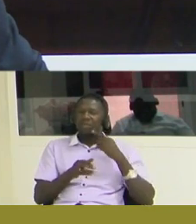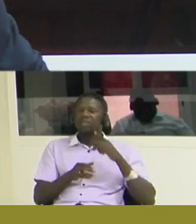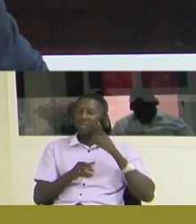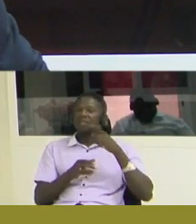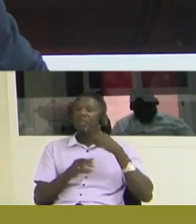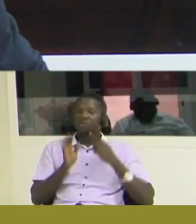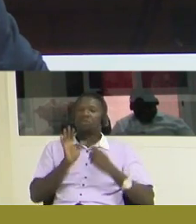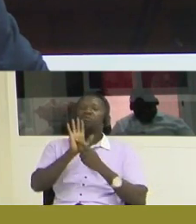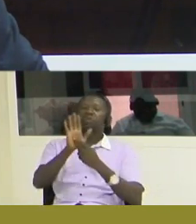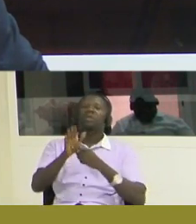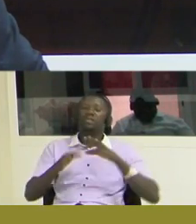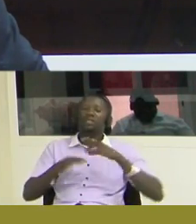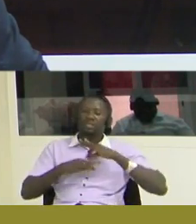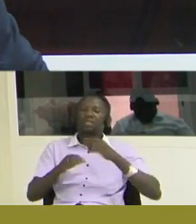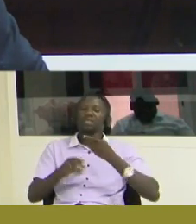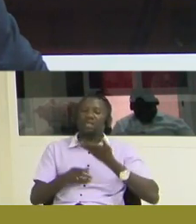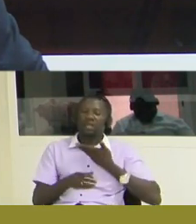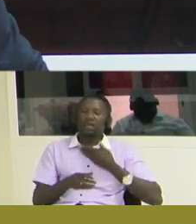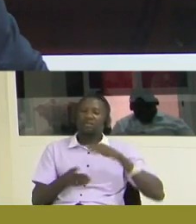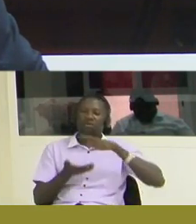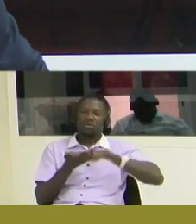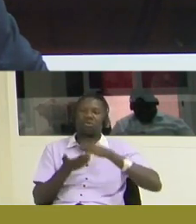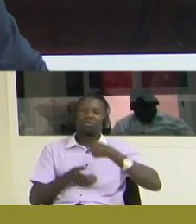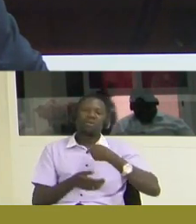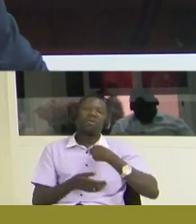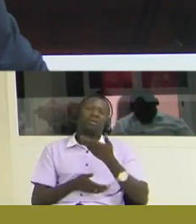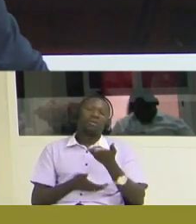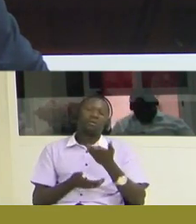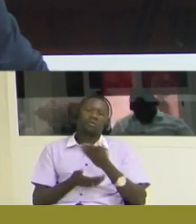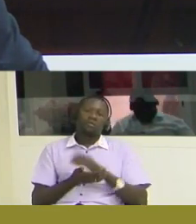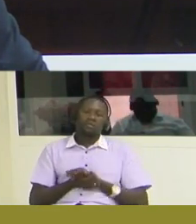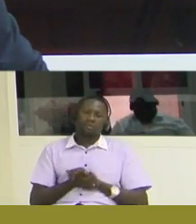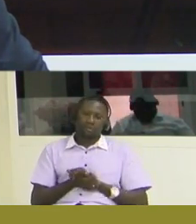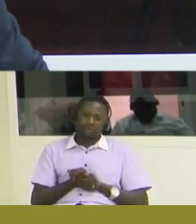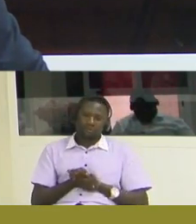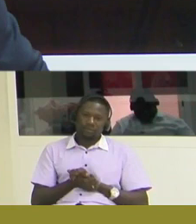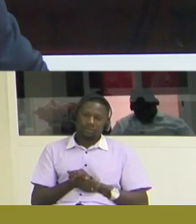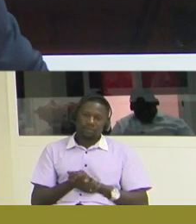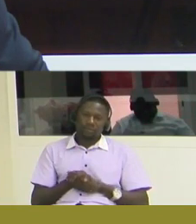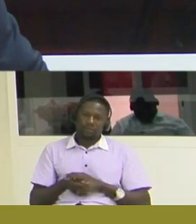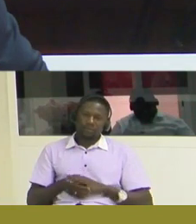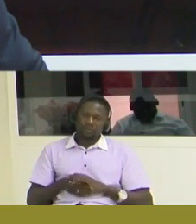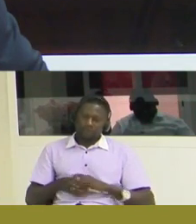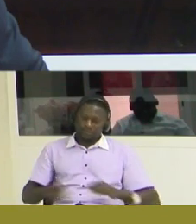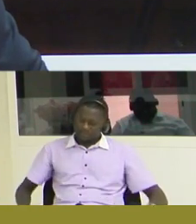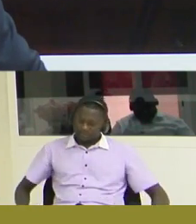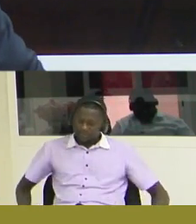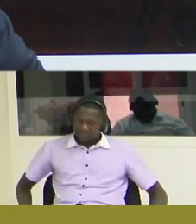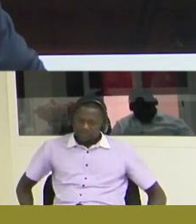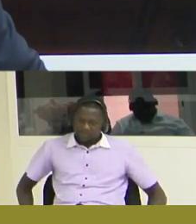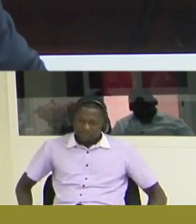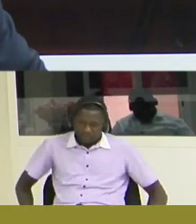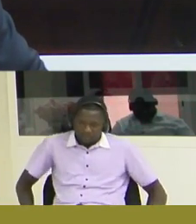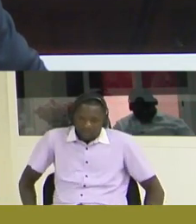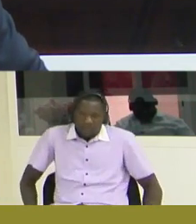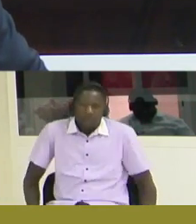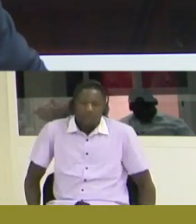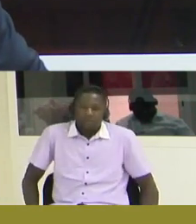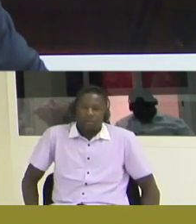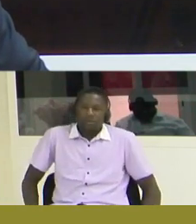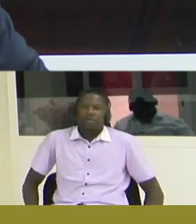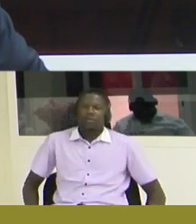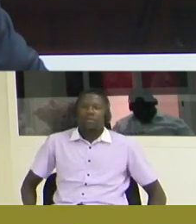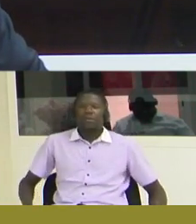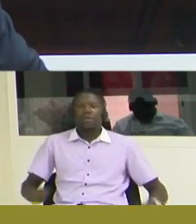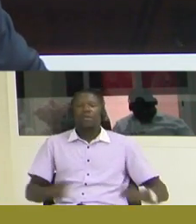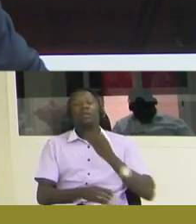quite a long time but that shows that he was still interested in me or in my affairs Hussein who devote